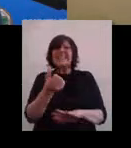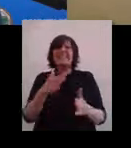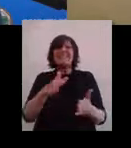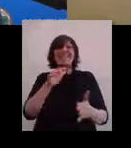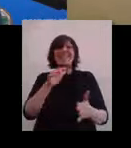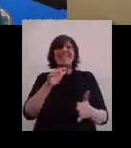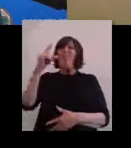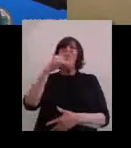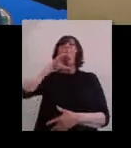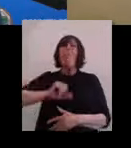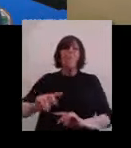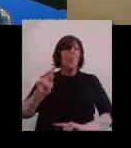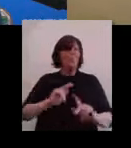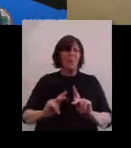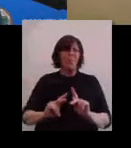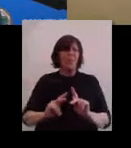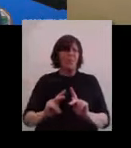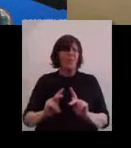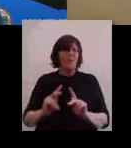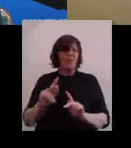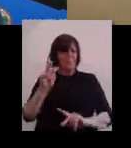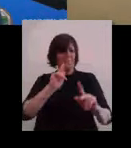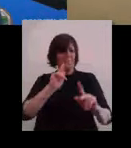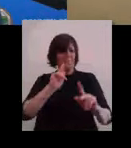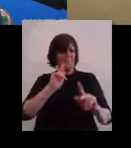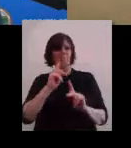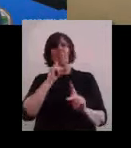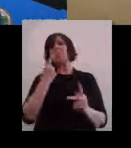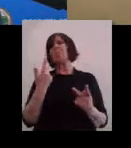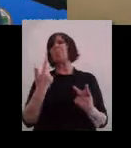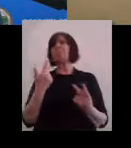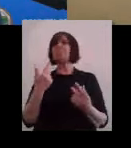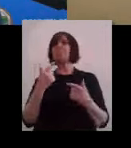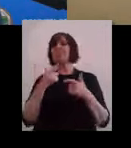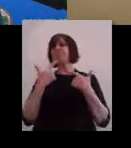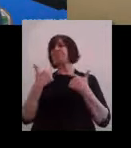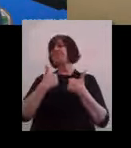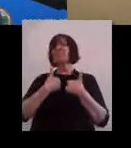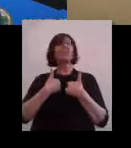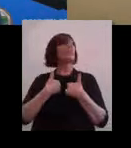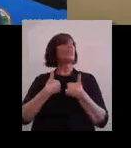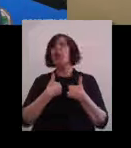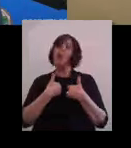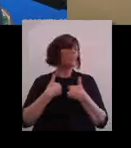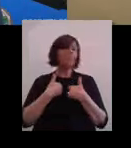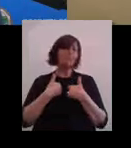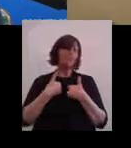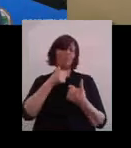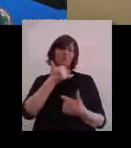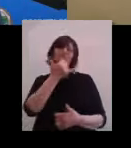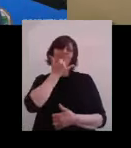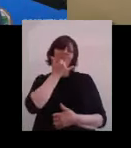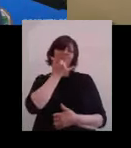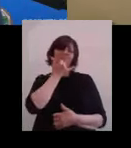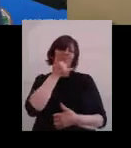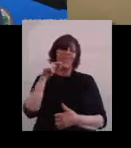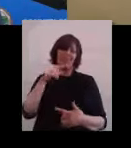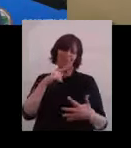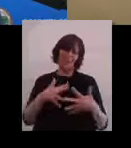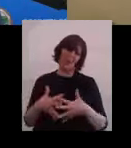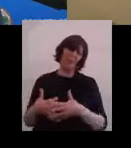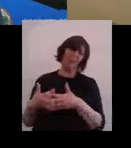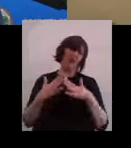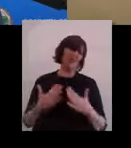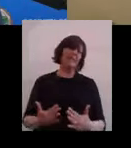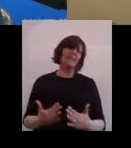so those that are just care about themselves, that's not what this country's made from. It's made of. As I said a couple of weeks ago or a week or